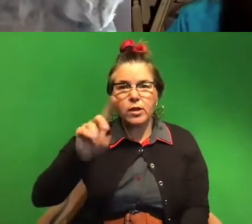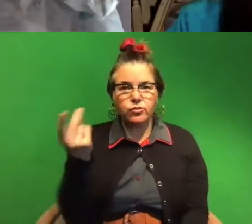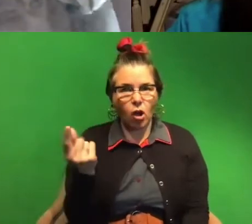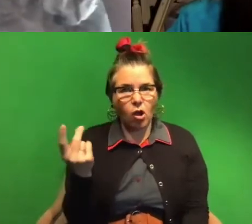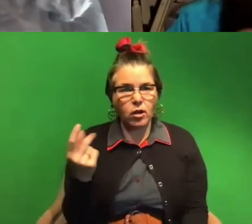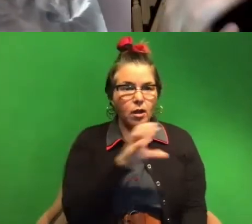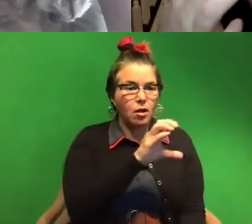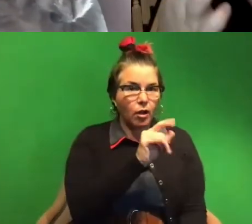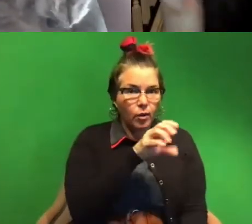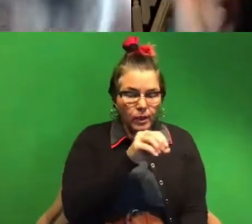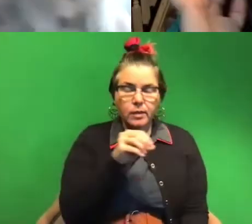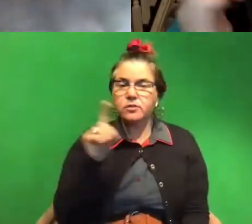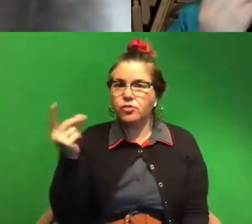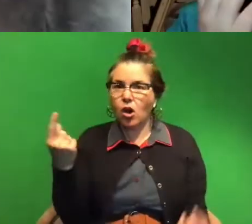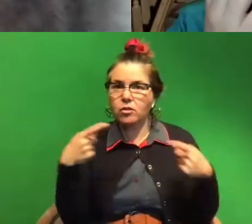coyote, coy dog.